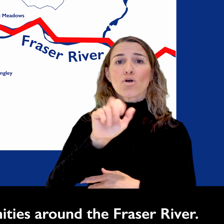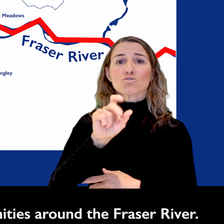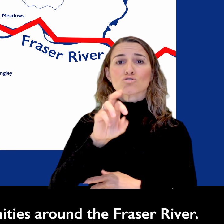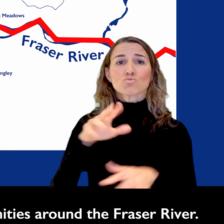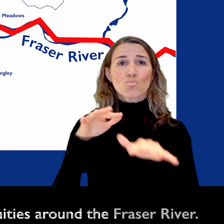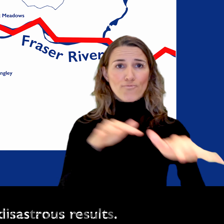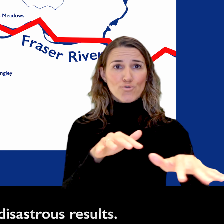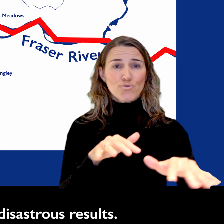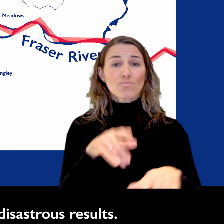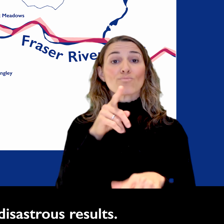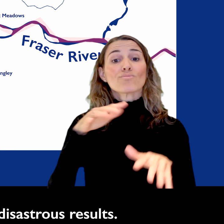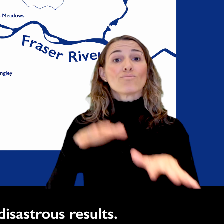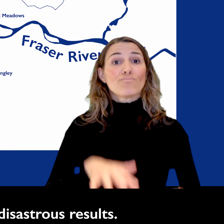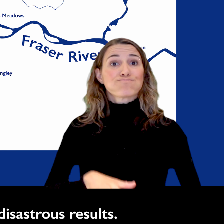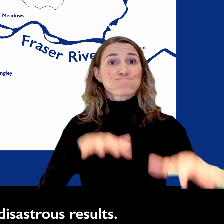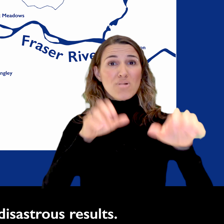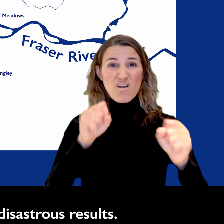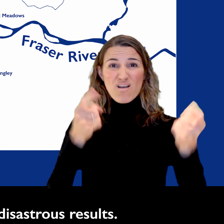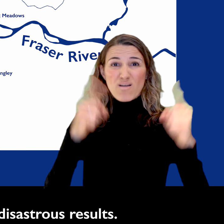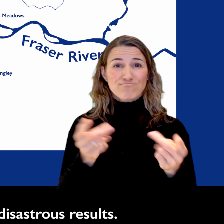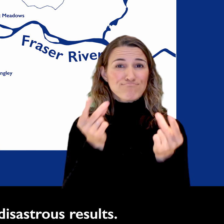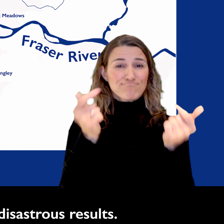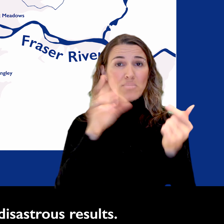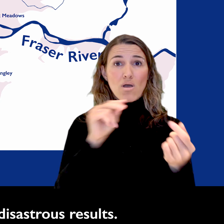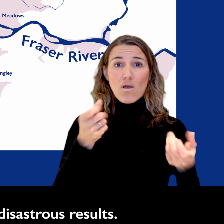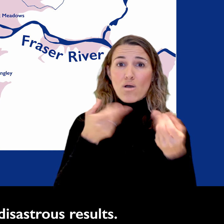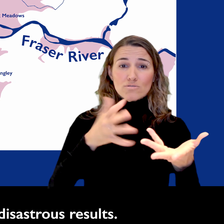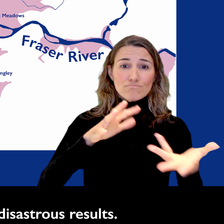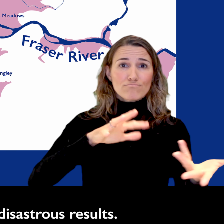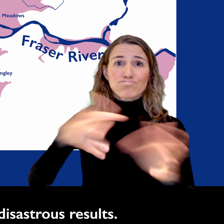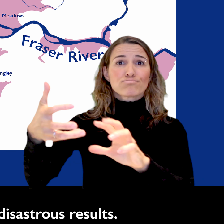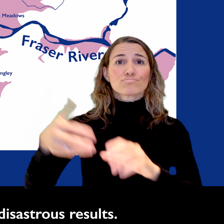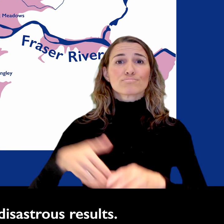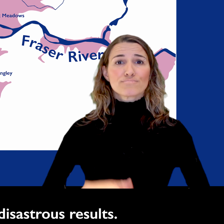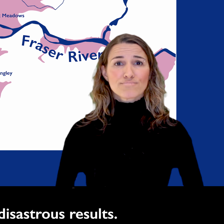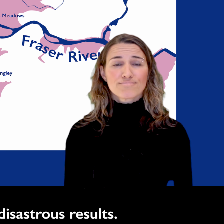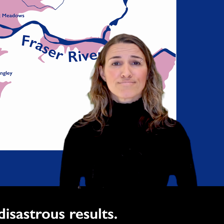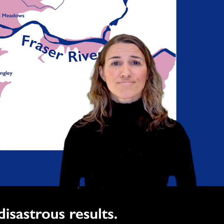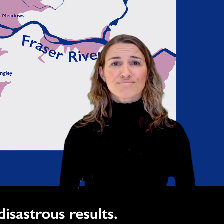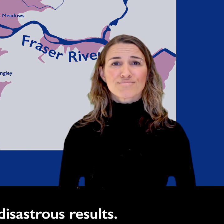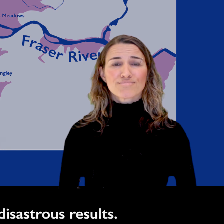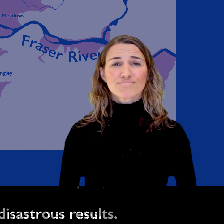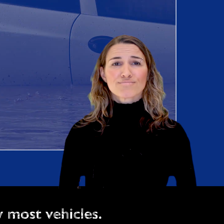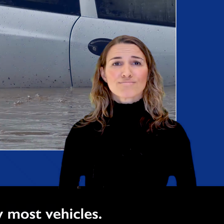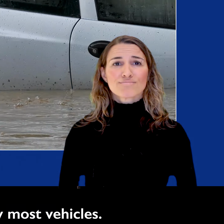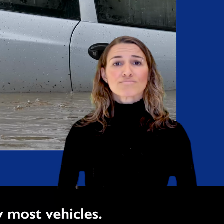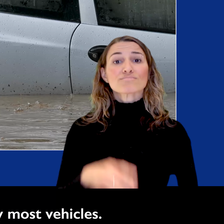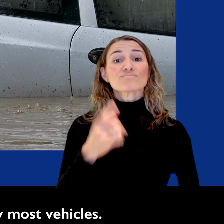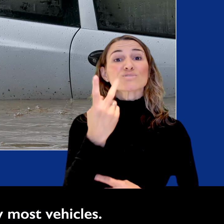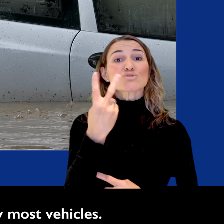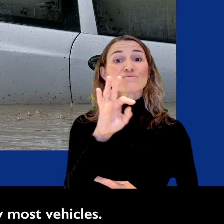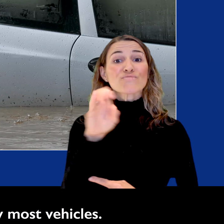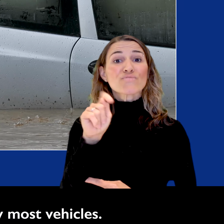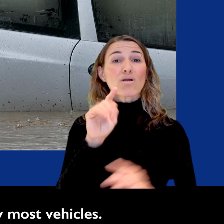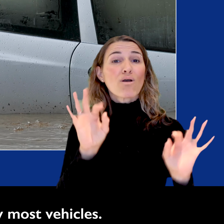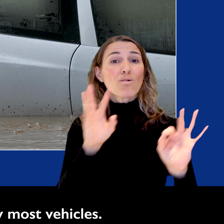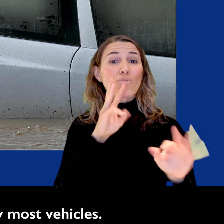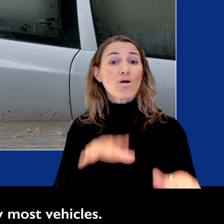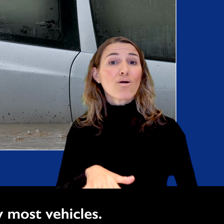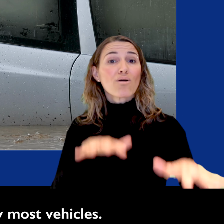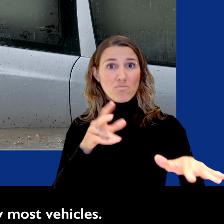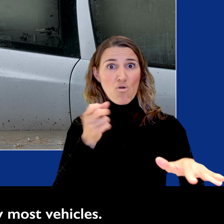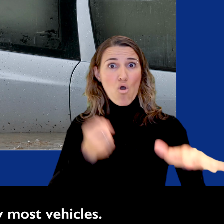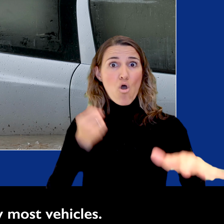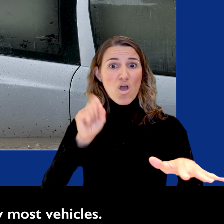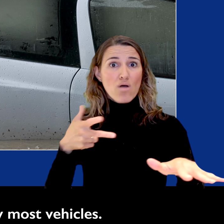River. Floods can occur quickly and can have disastrous results. Just 2 feet of water can carry